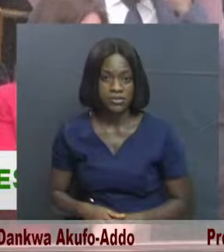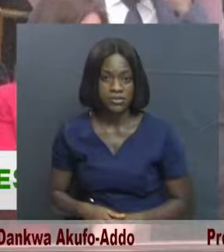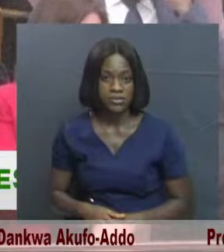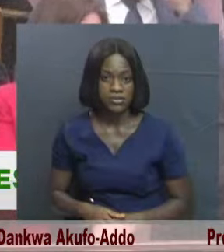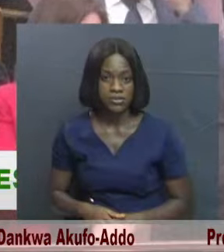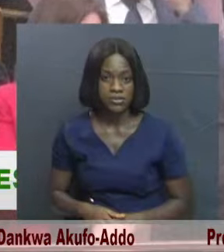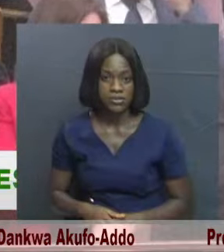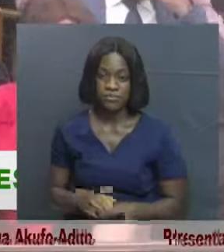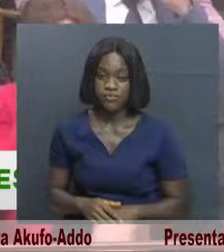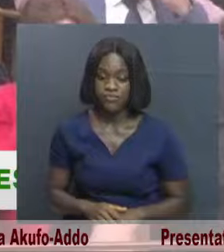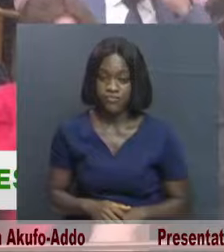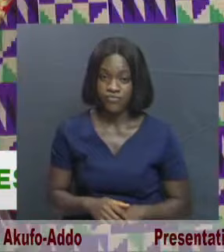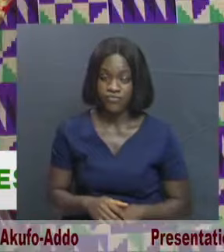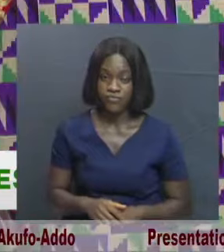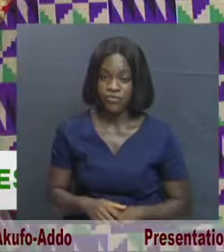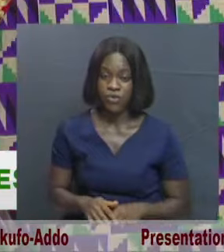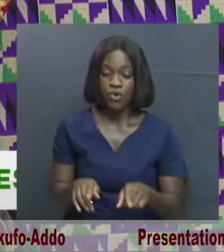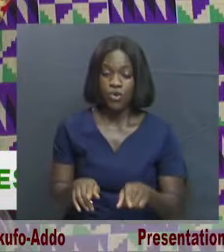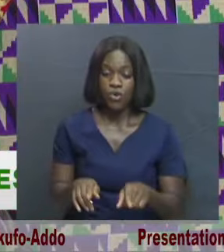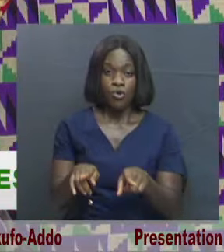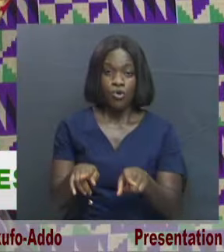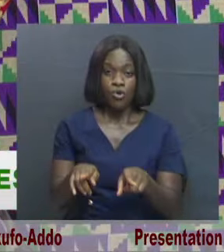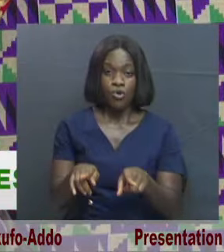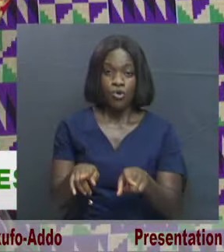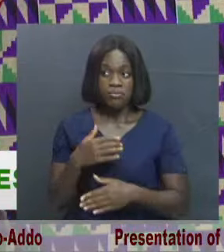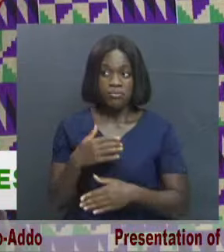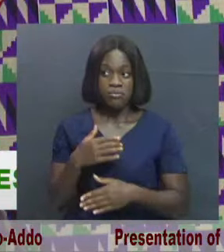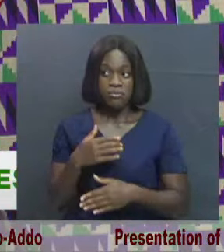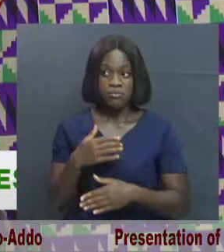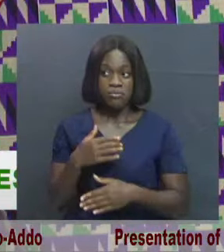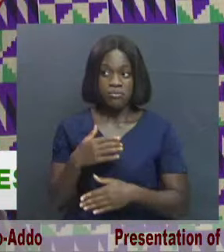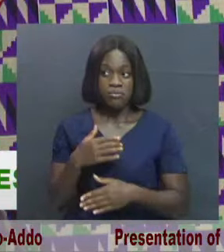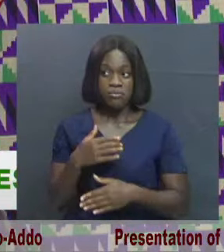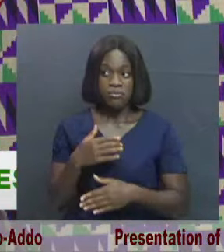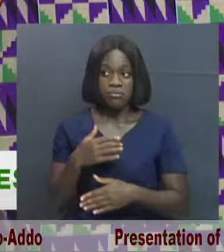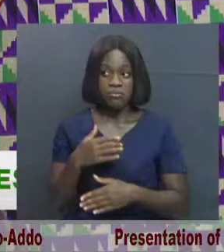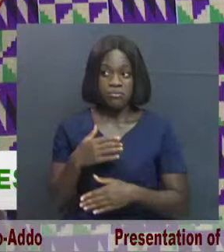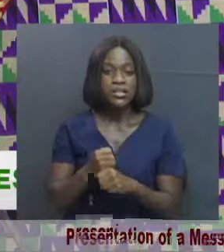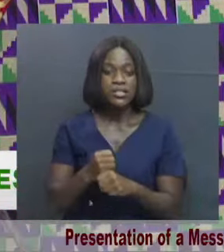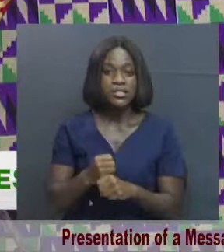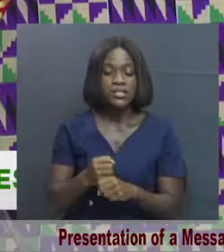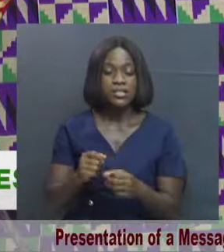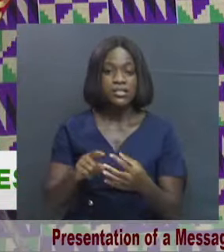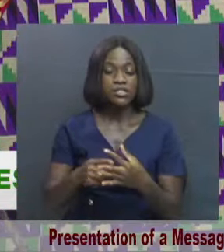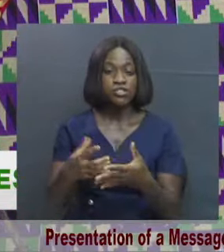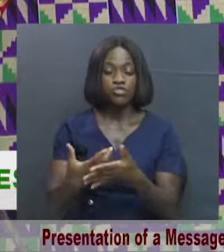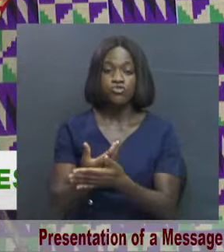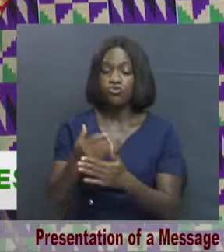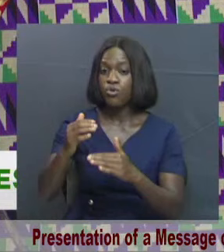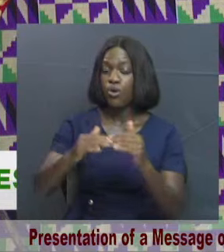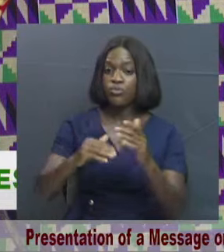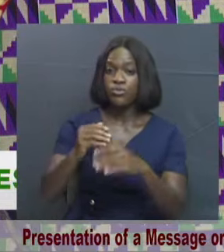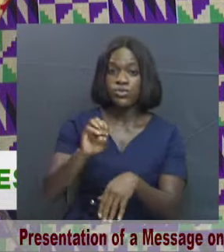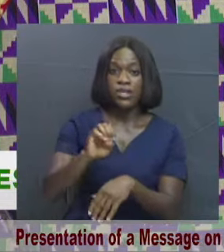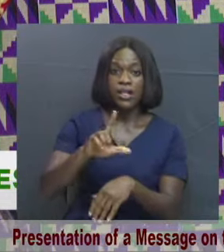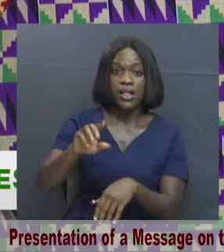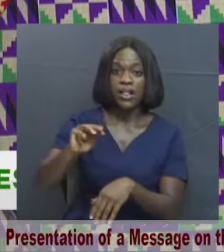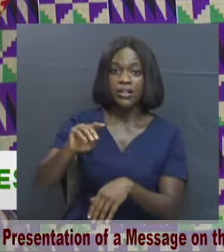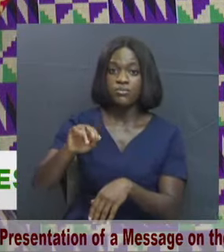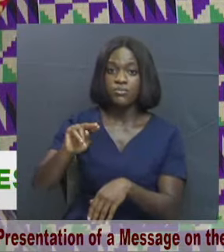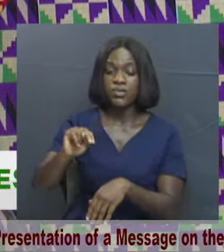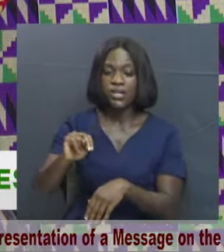region additionally I had the pleasure in May last year of commissioning the newly constructed Elina Fishing